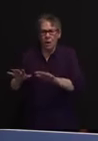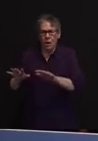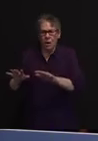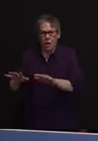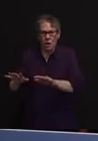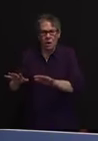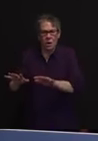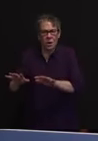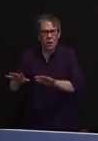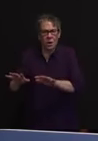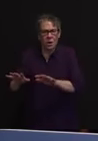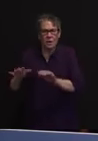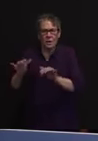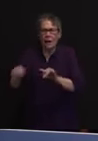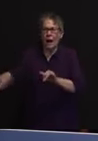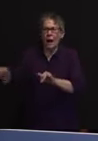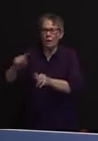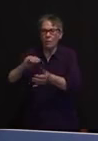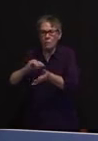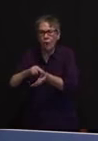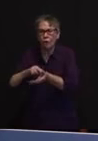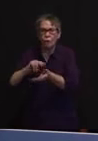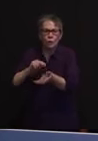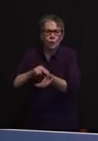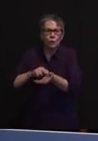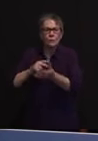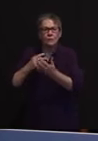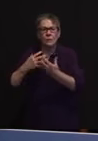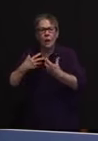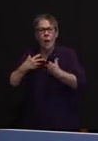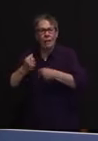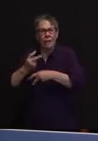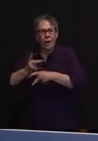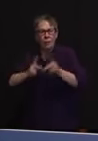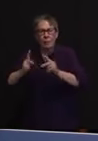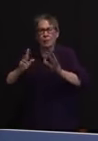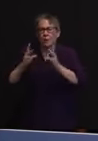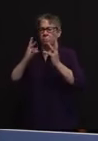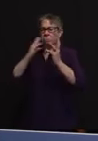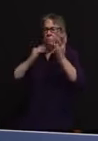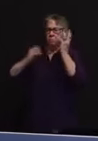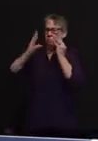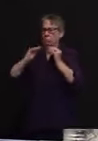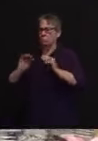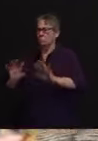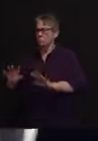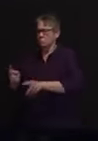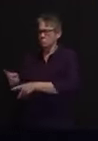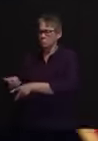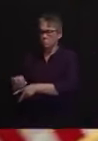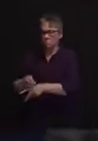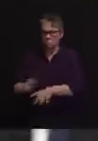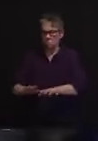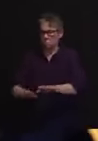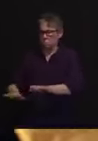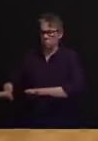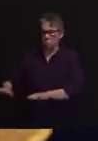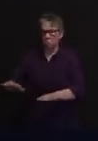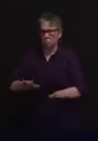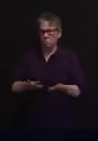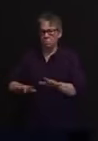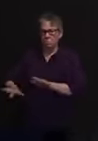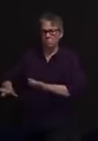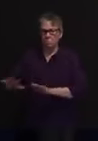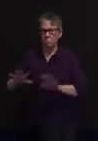for the best, but we continue to plan for the worst. Judy, thank you. Pat, law enforcement? Yes, sir. And